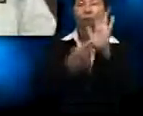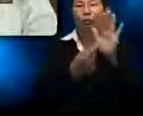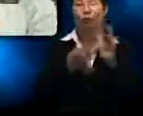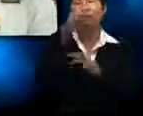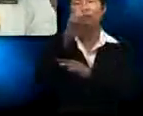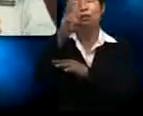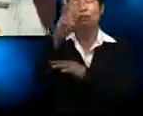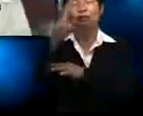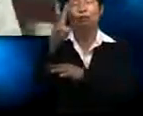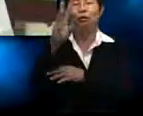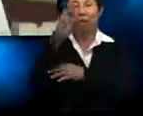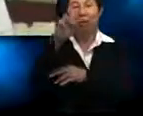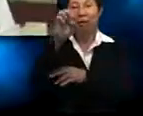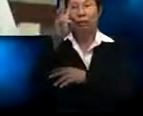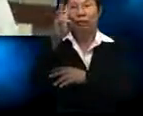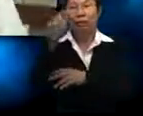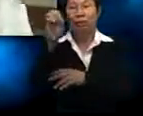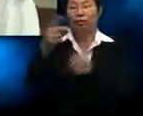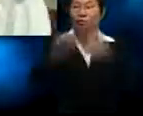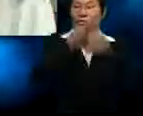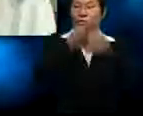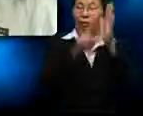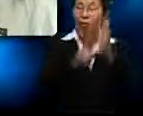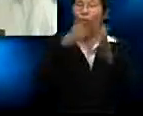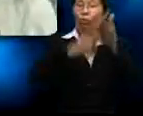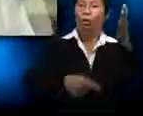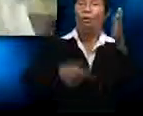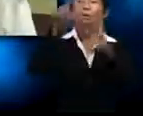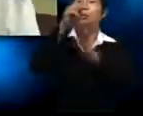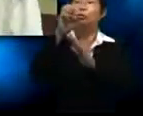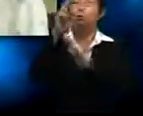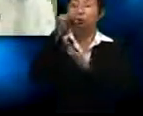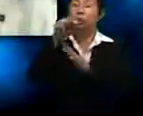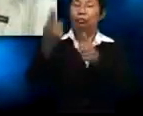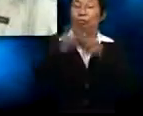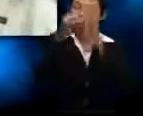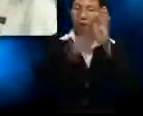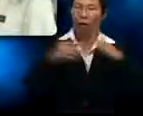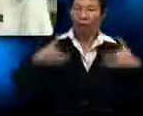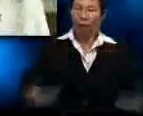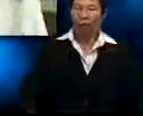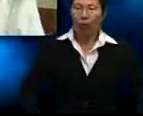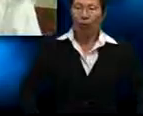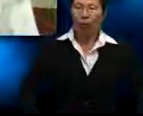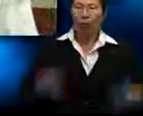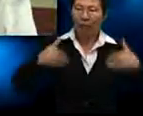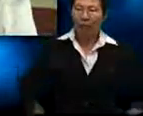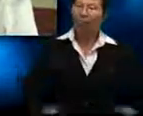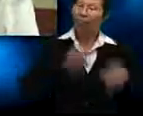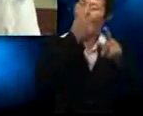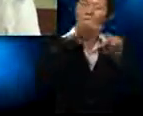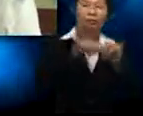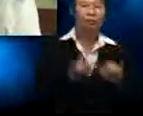Newton's first law. What does Newton's first law state? That a body will